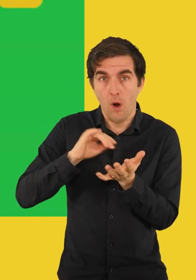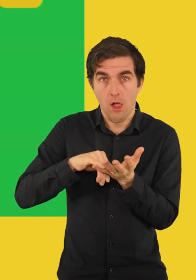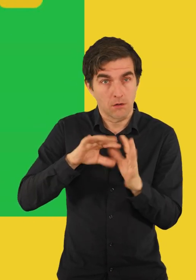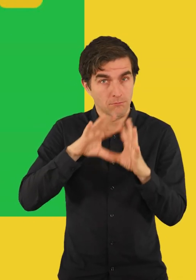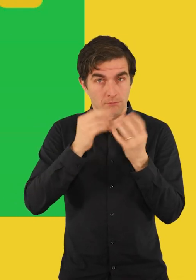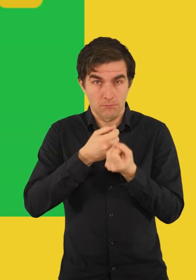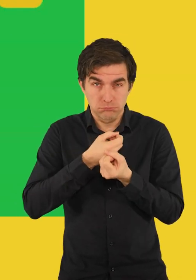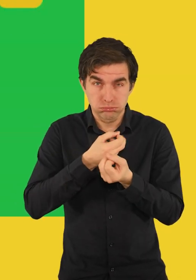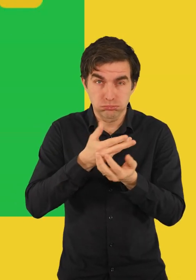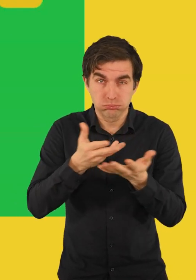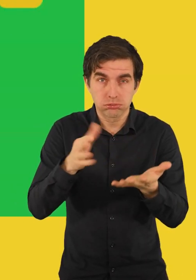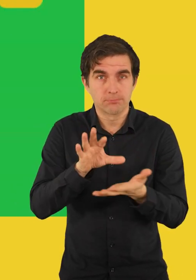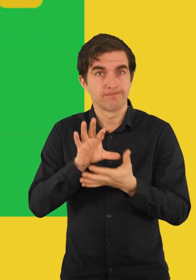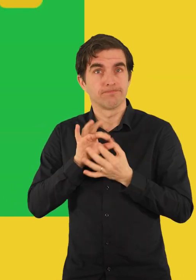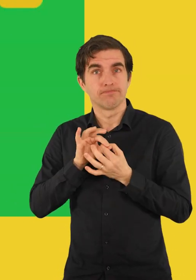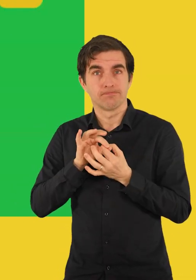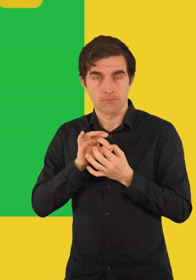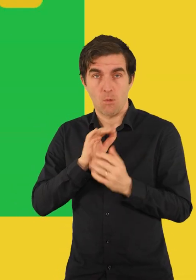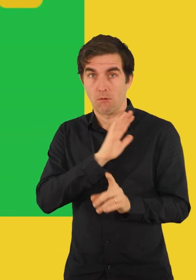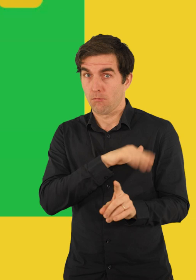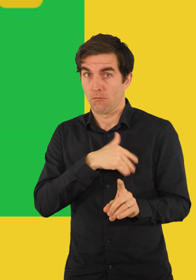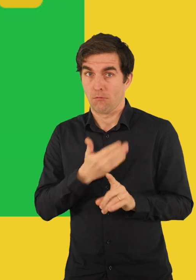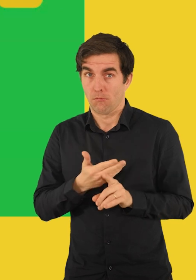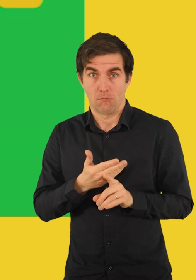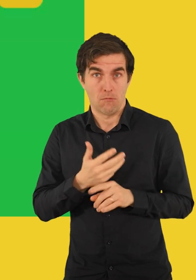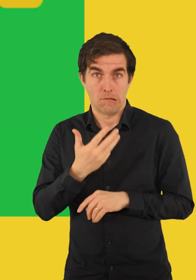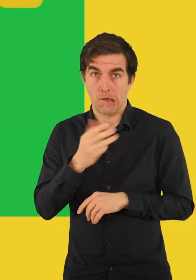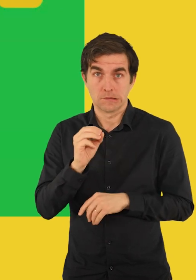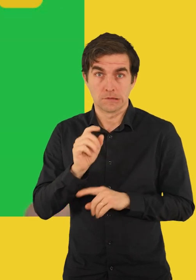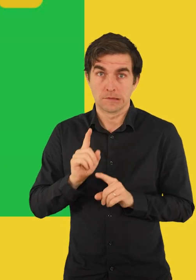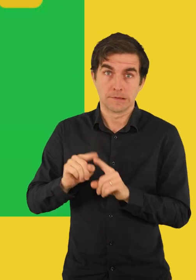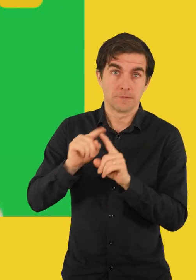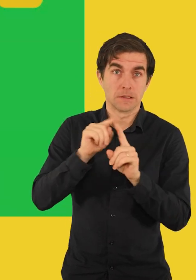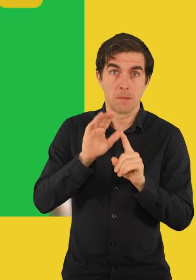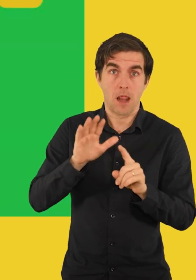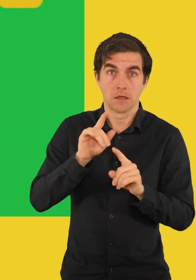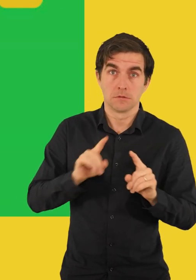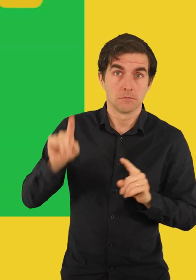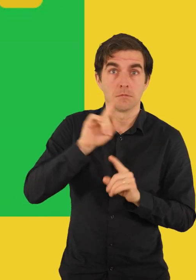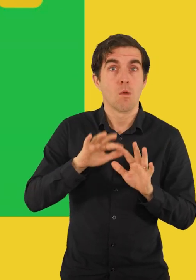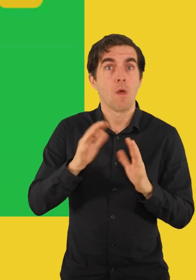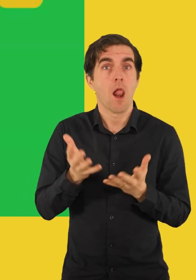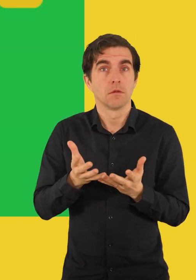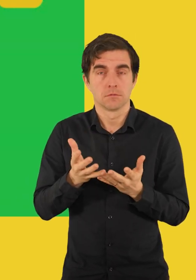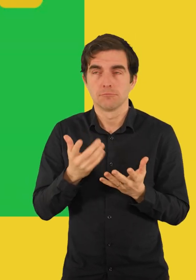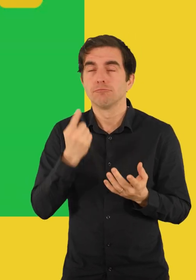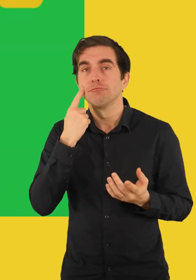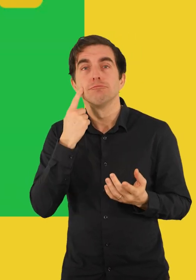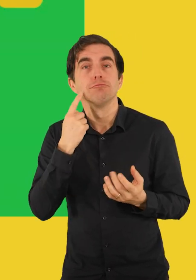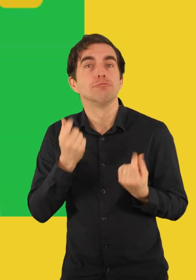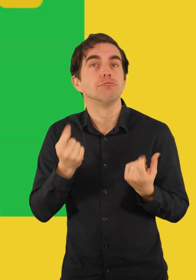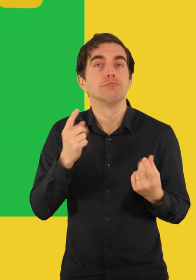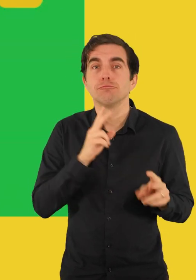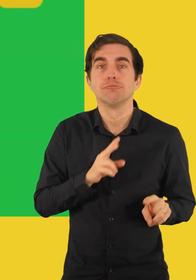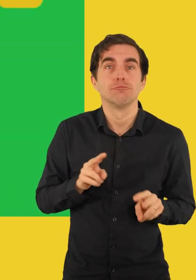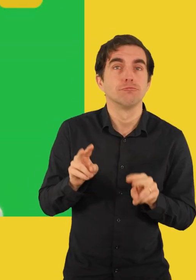on Doughnut Economics. Till now, over 90 places around the world have started working or in some way exploring these ideas